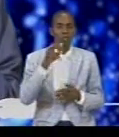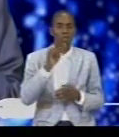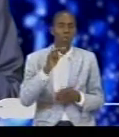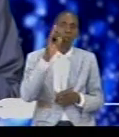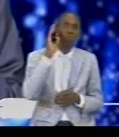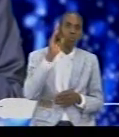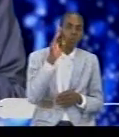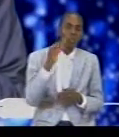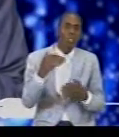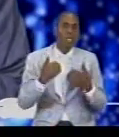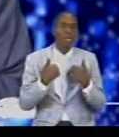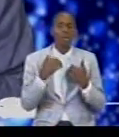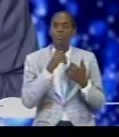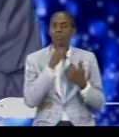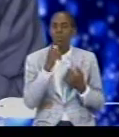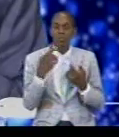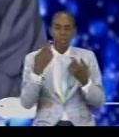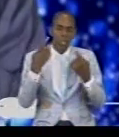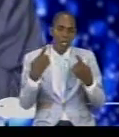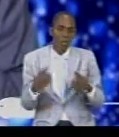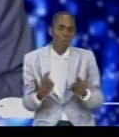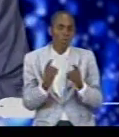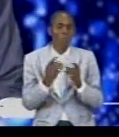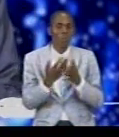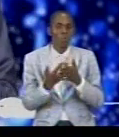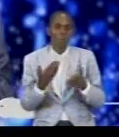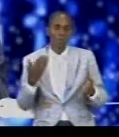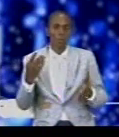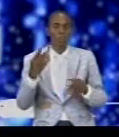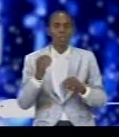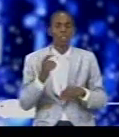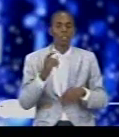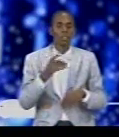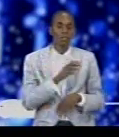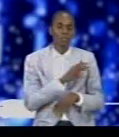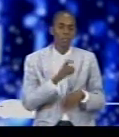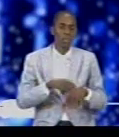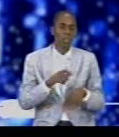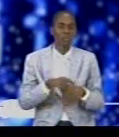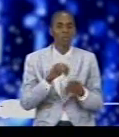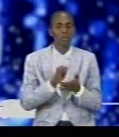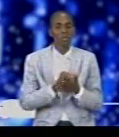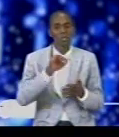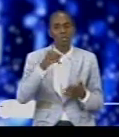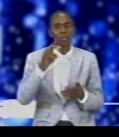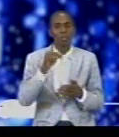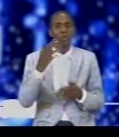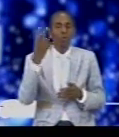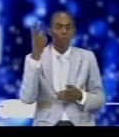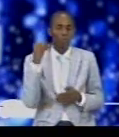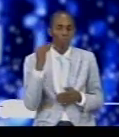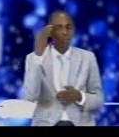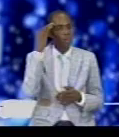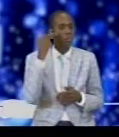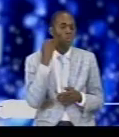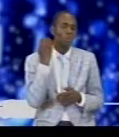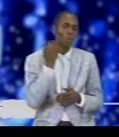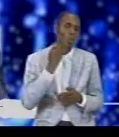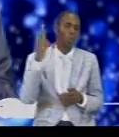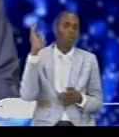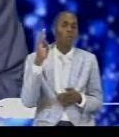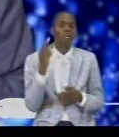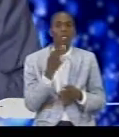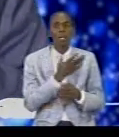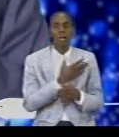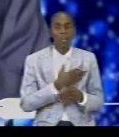All that he said about Jesus Christ, those things have not happened in such a way as at that time, because after him,